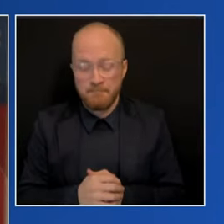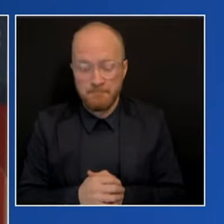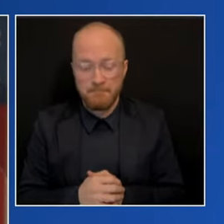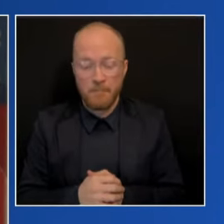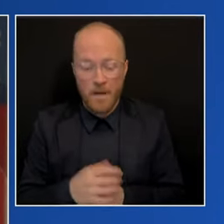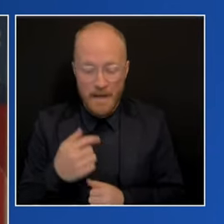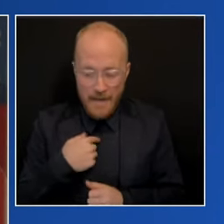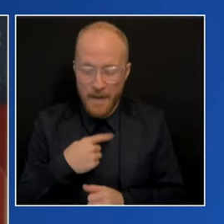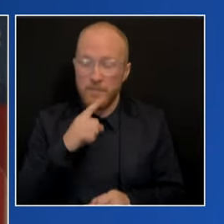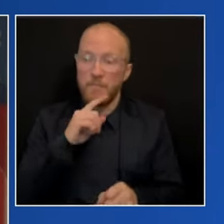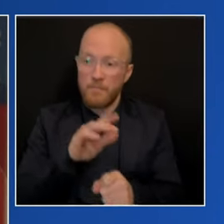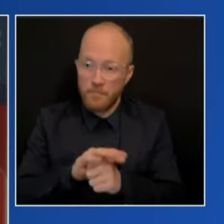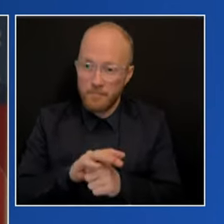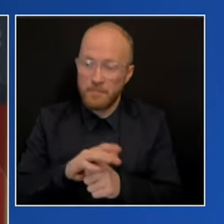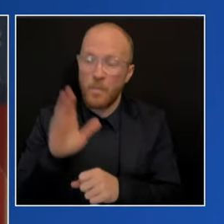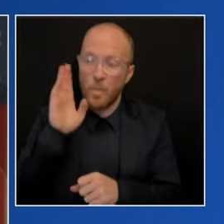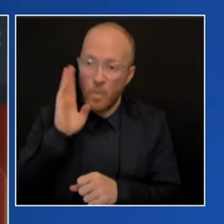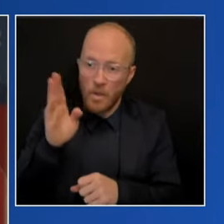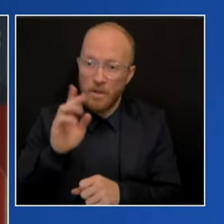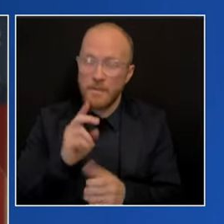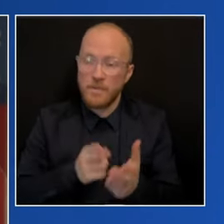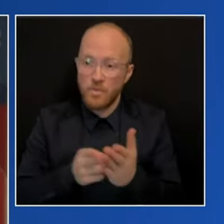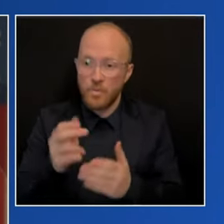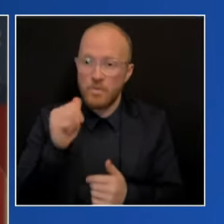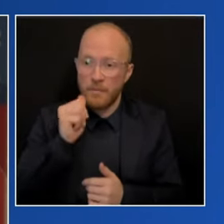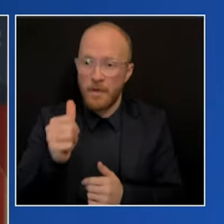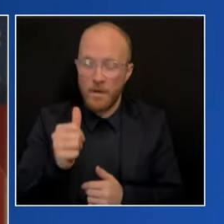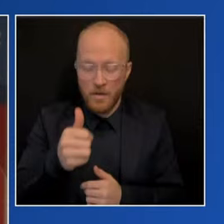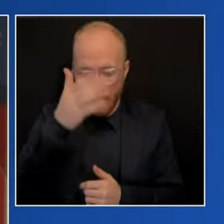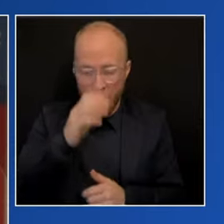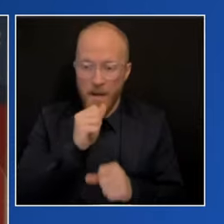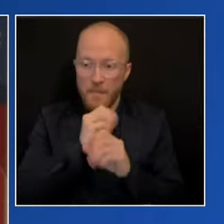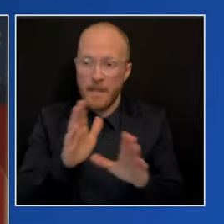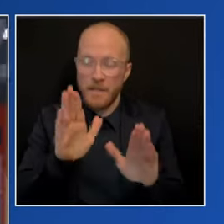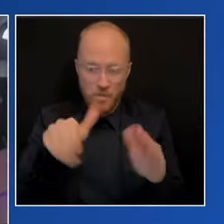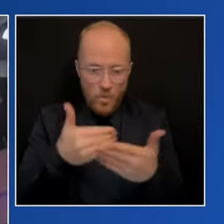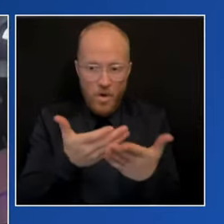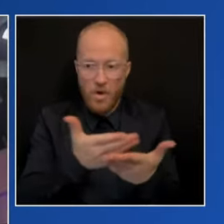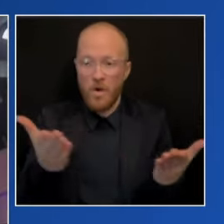tomorrow. God bless you all, and may God protect our troops.